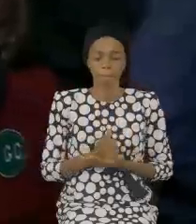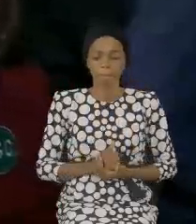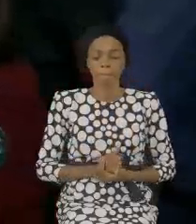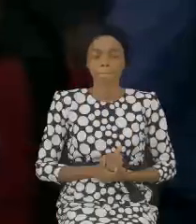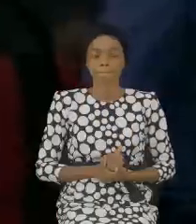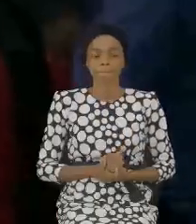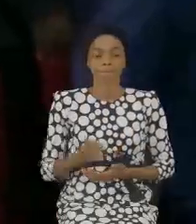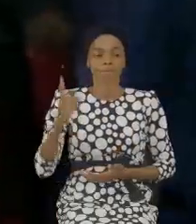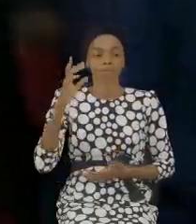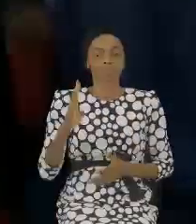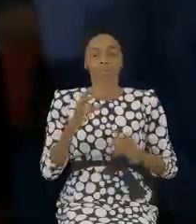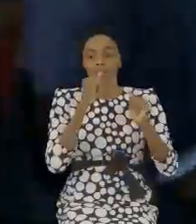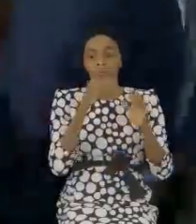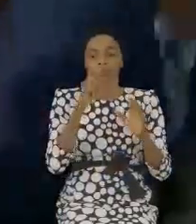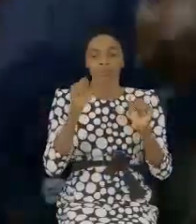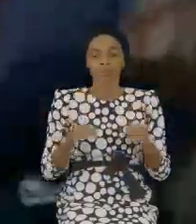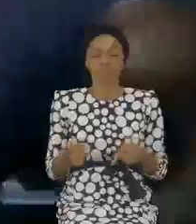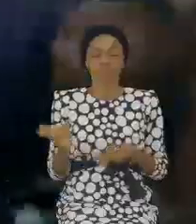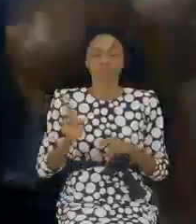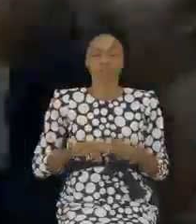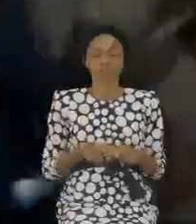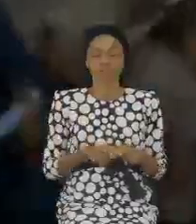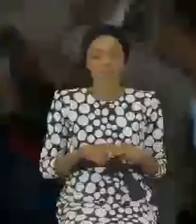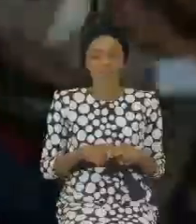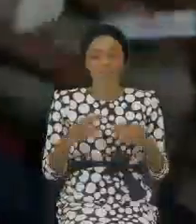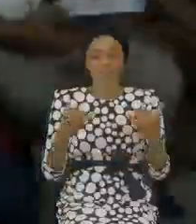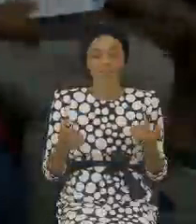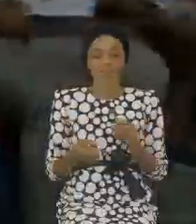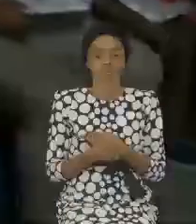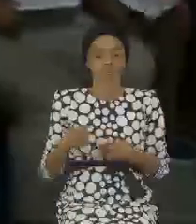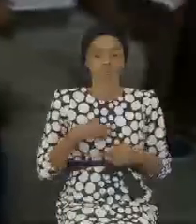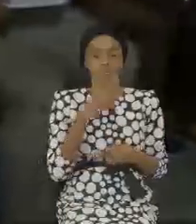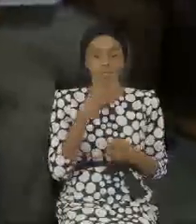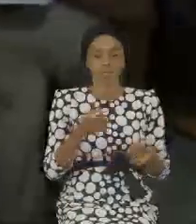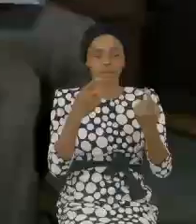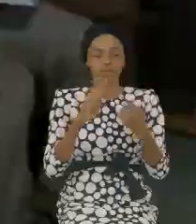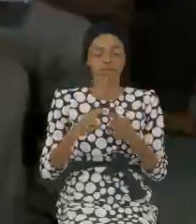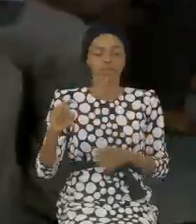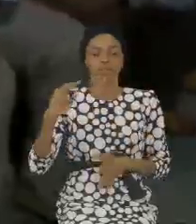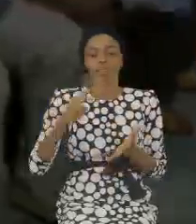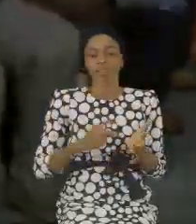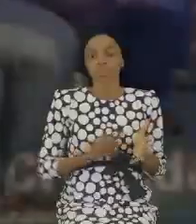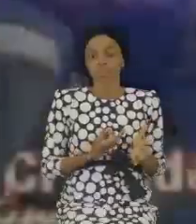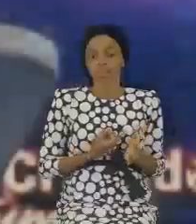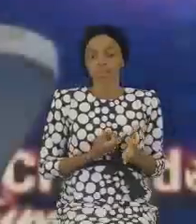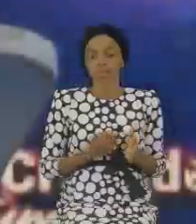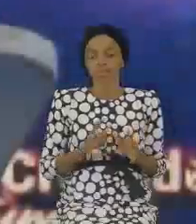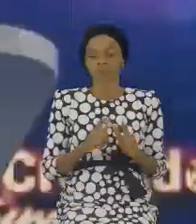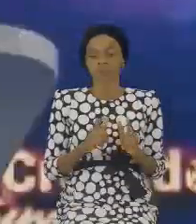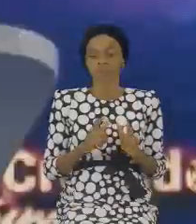Amen. God bless you. You can sit down. Today we're coming to the second session in